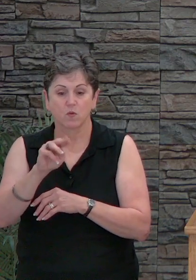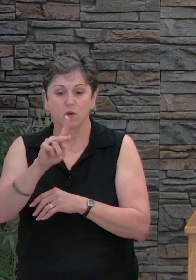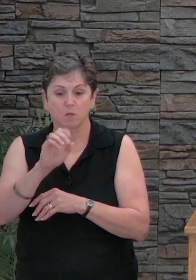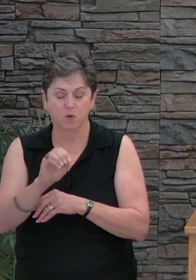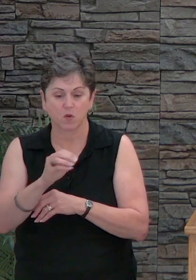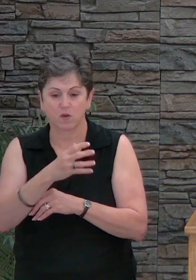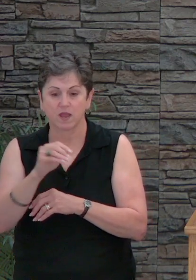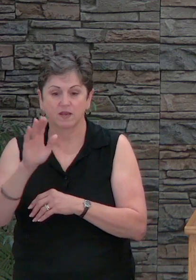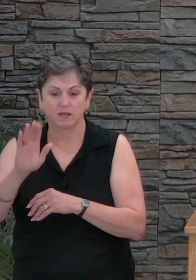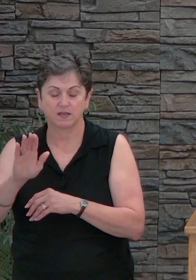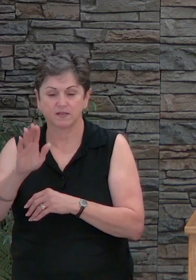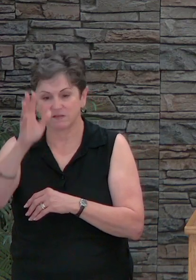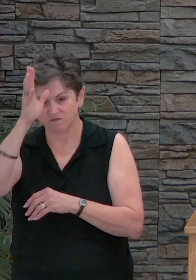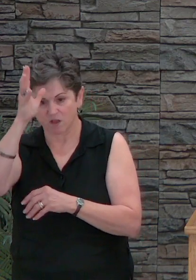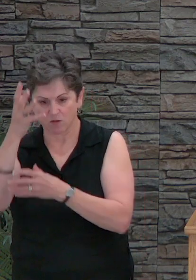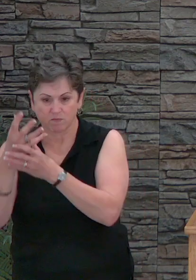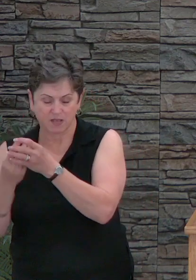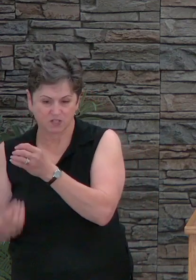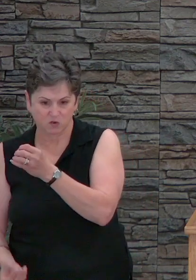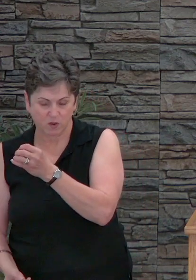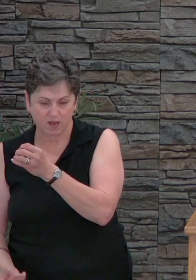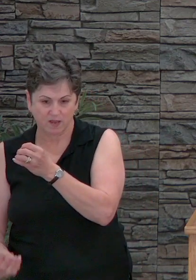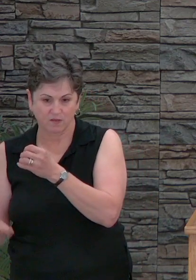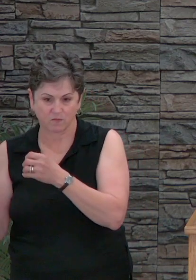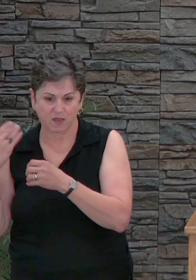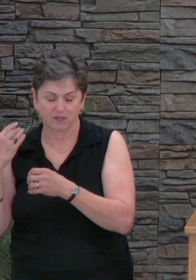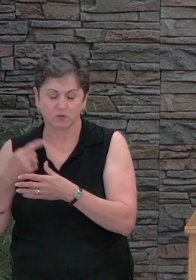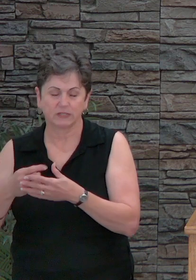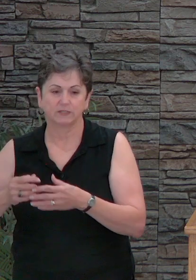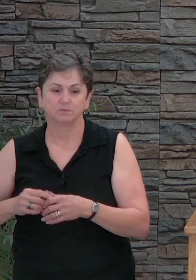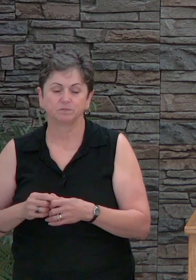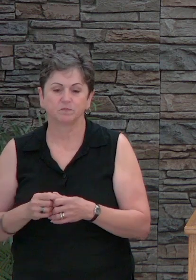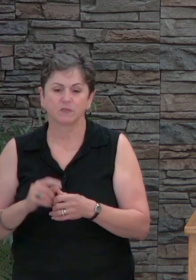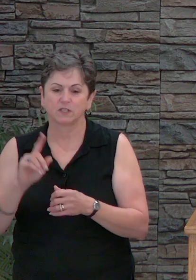and his father's passing this past week.